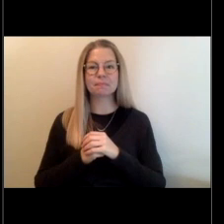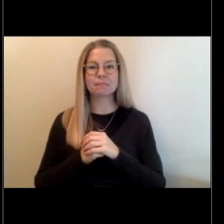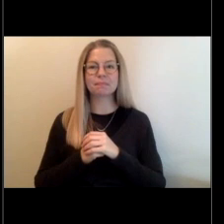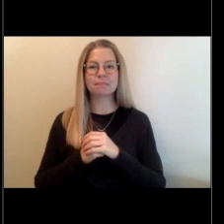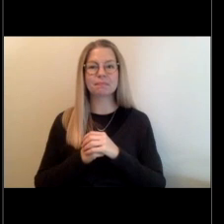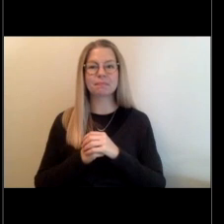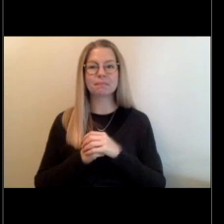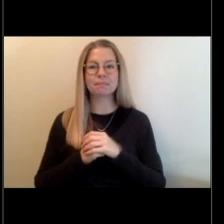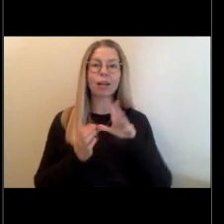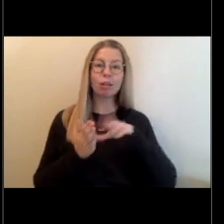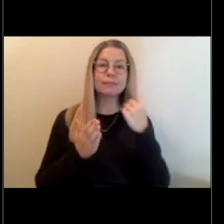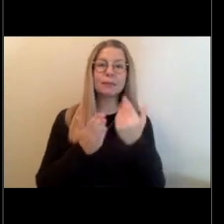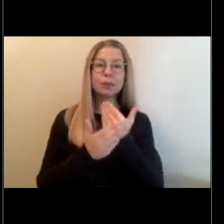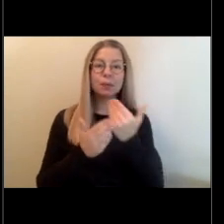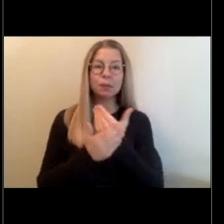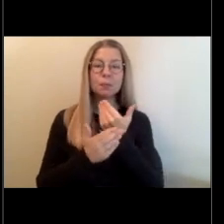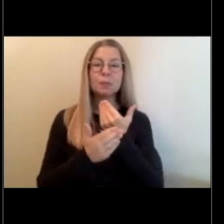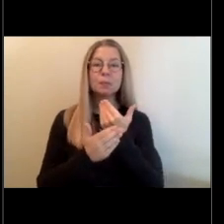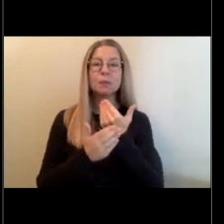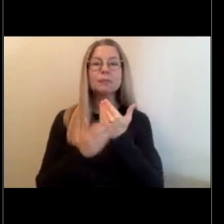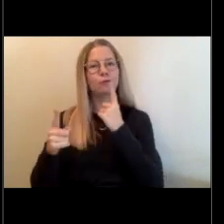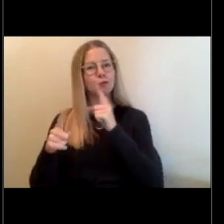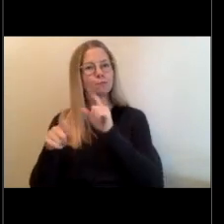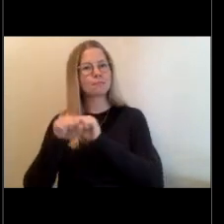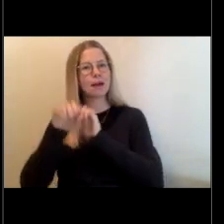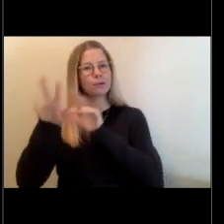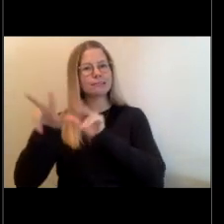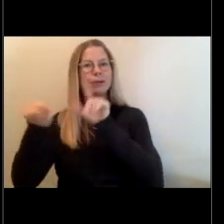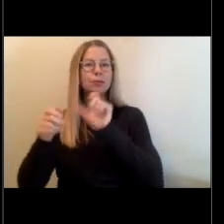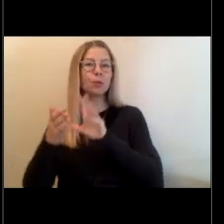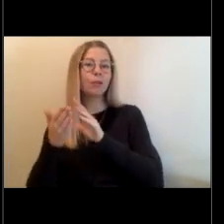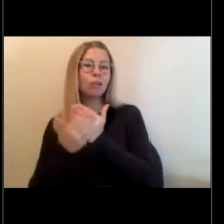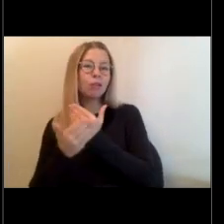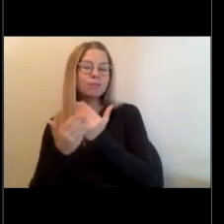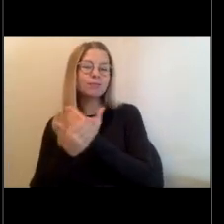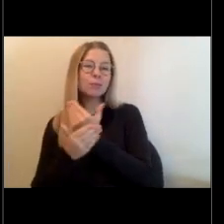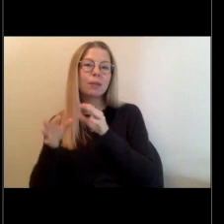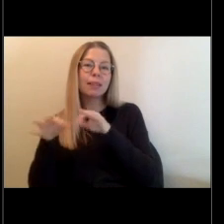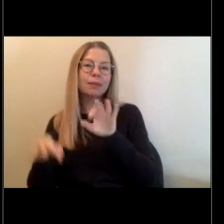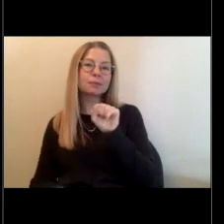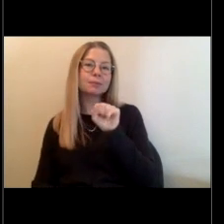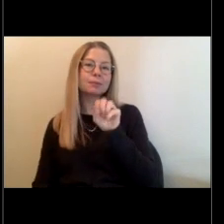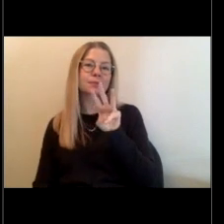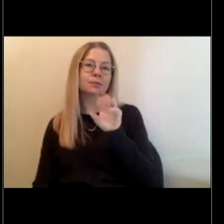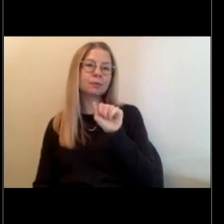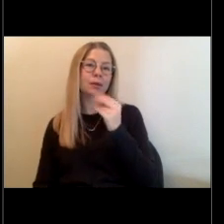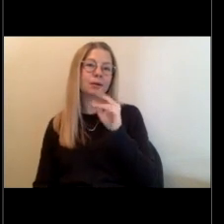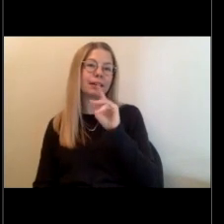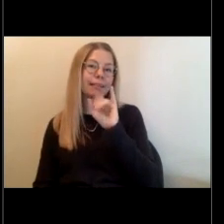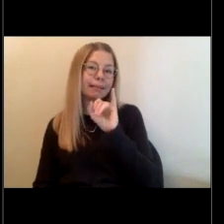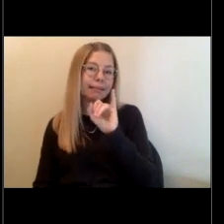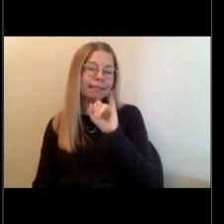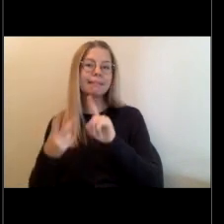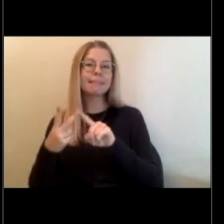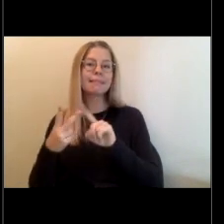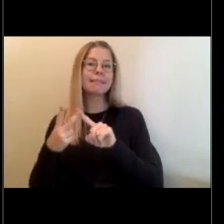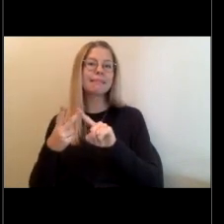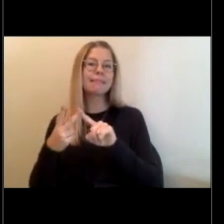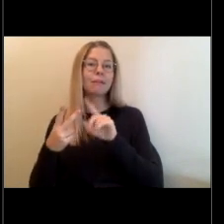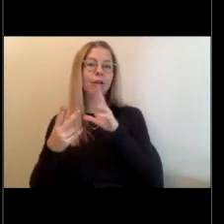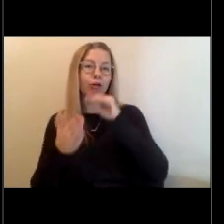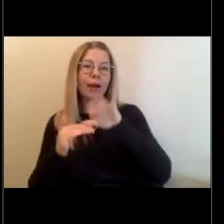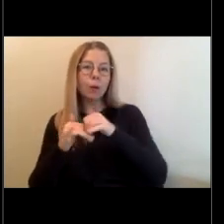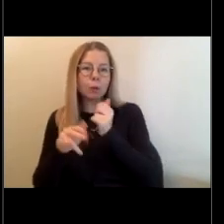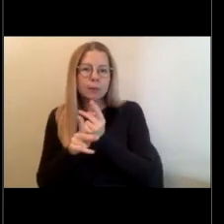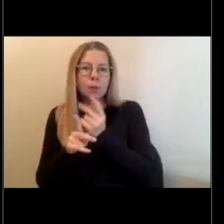was learning a little bit of Swahili, learning how to sing another song, and learning how to stay warm at night.